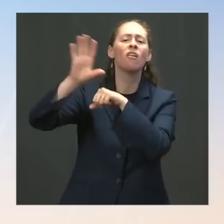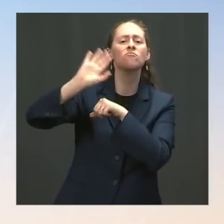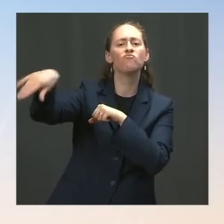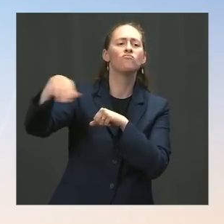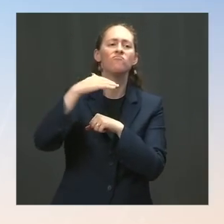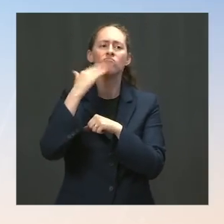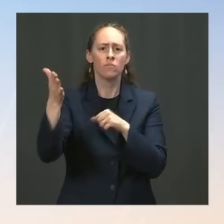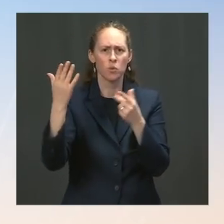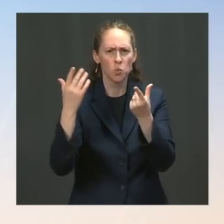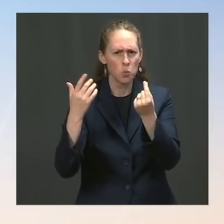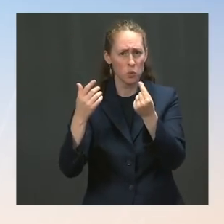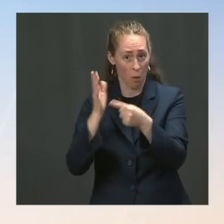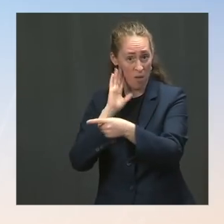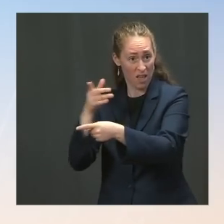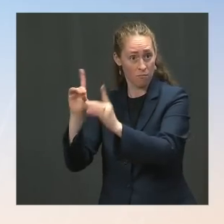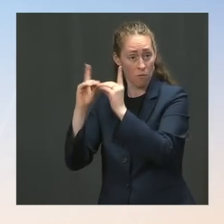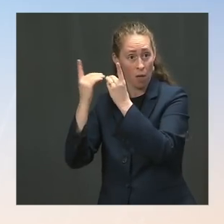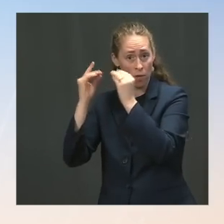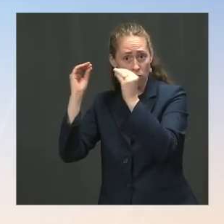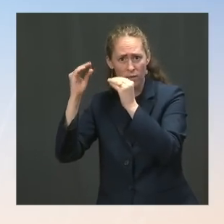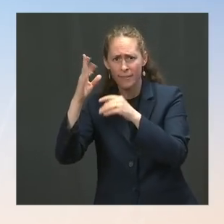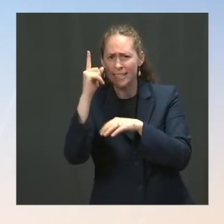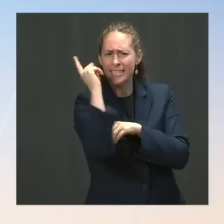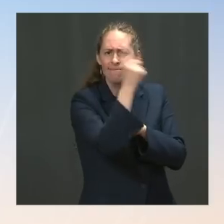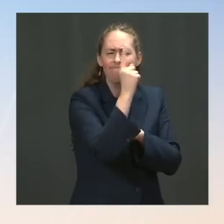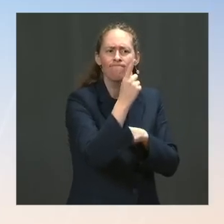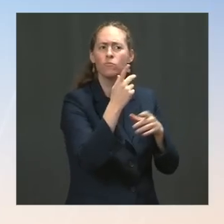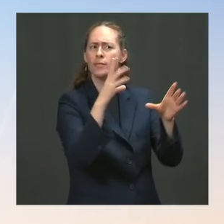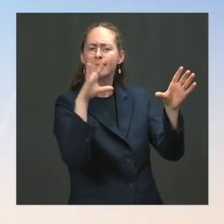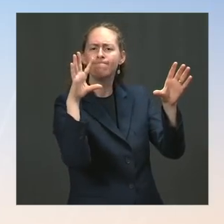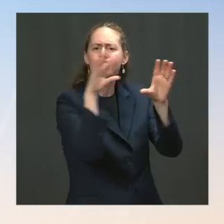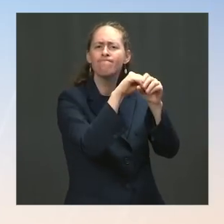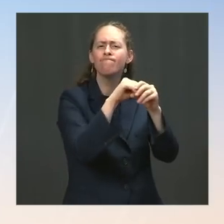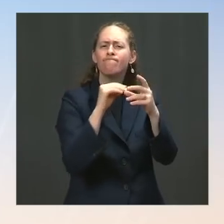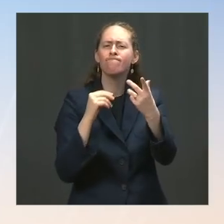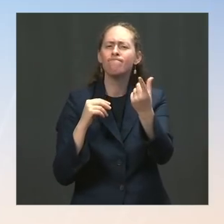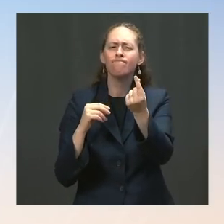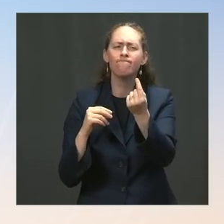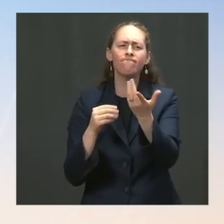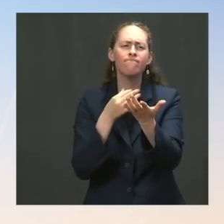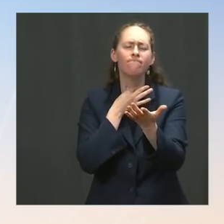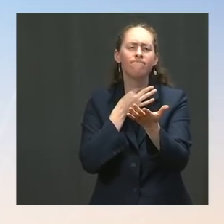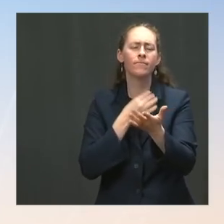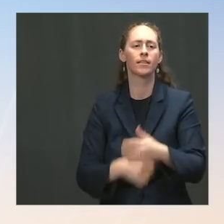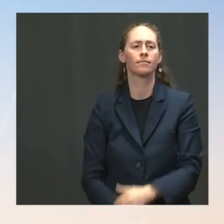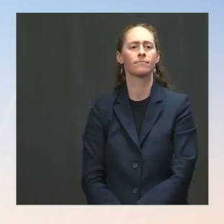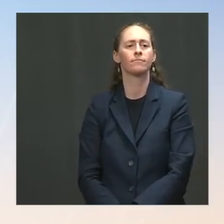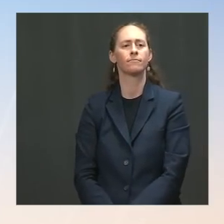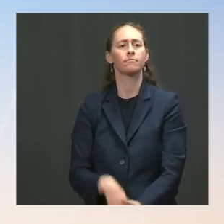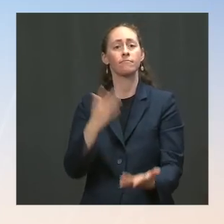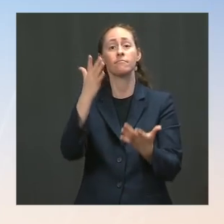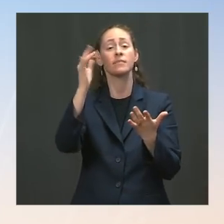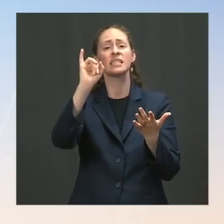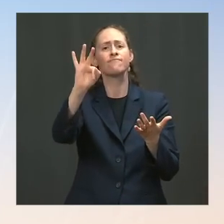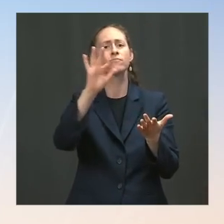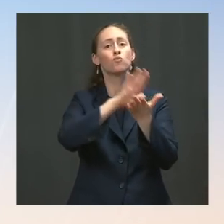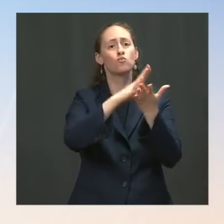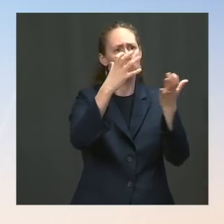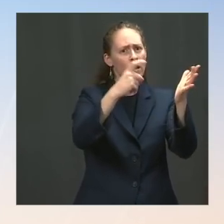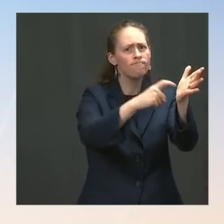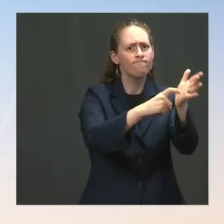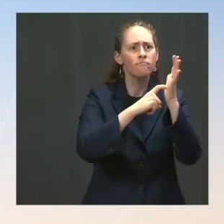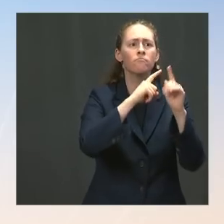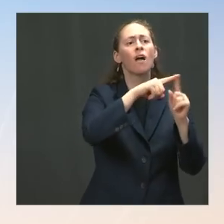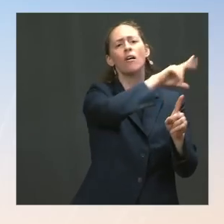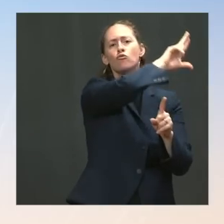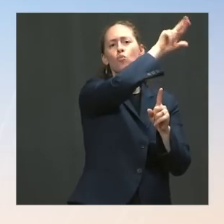up. We're seeing places where school districts want to mandate masks, but obviously state leaders are saying they can't do that. What could the education